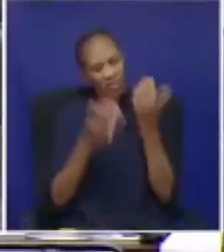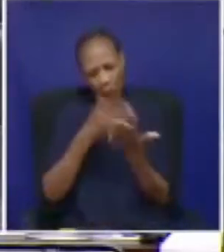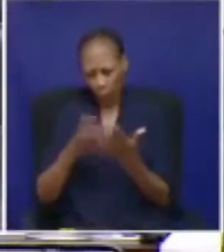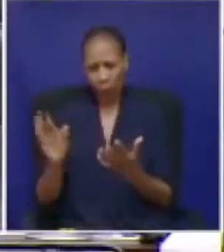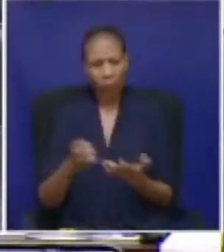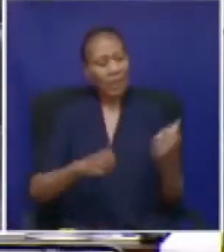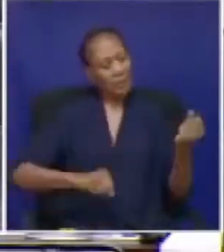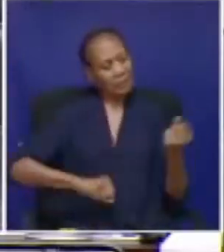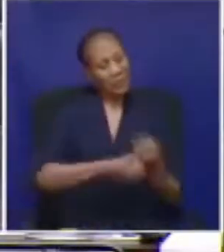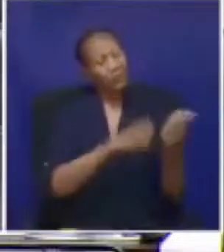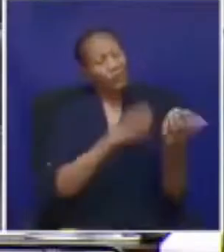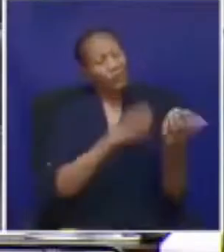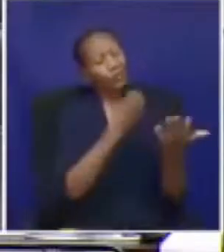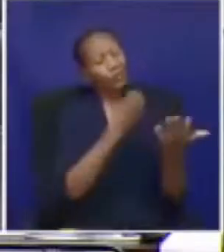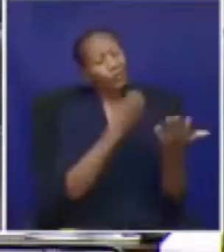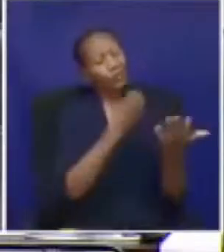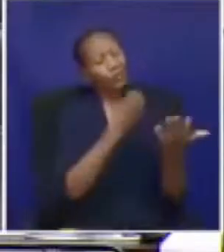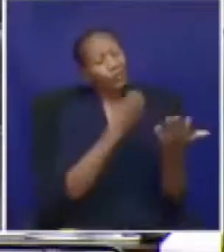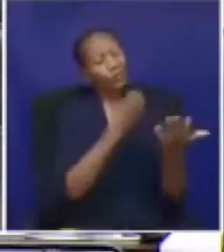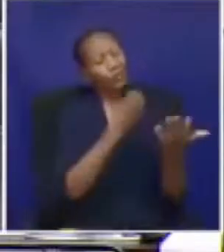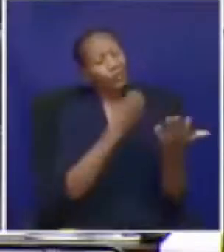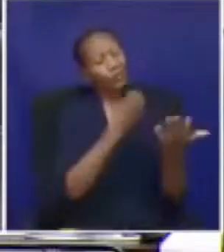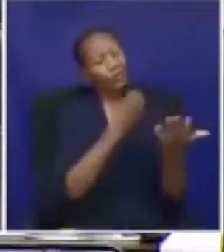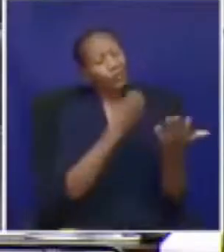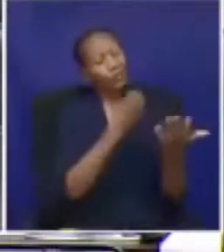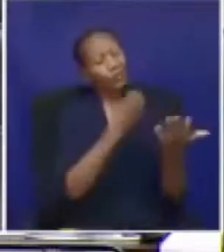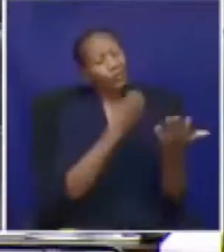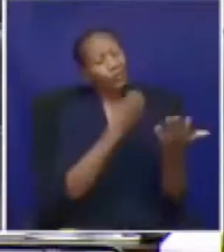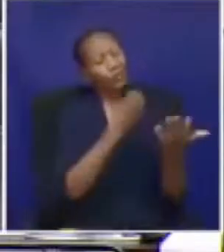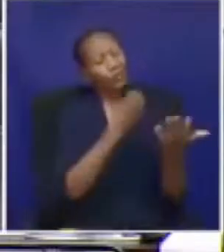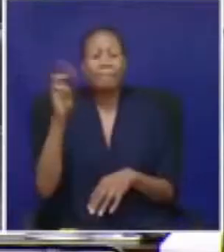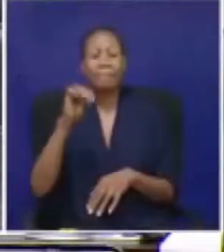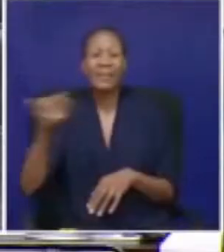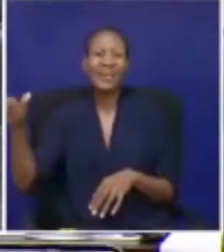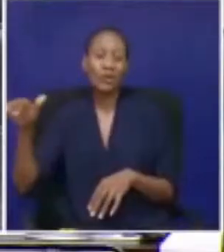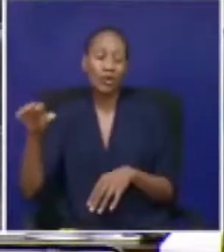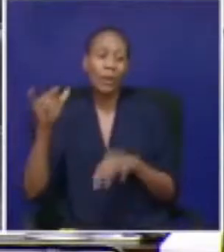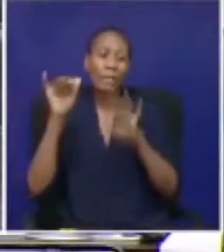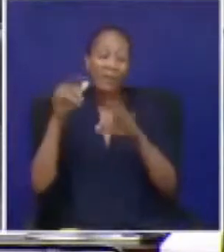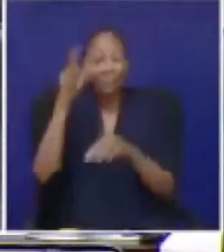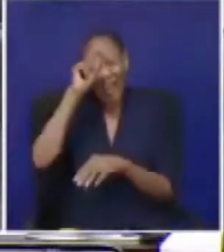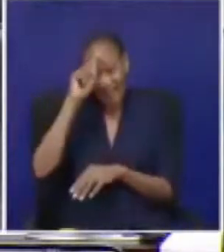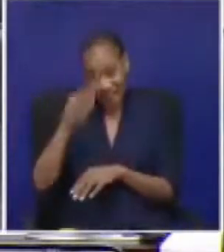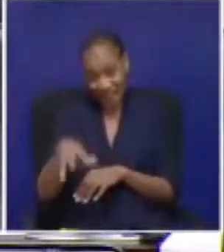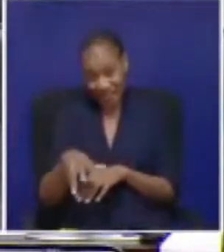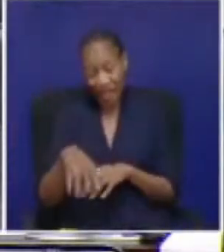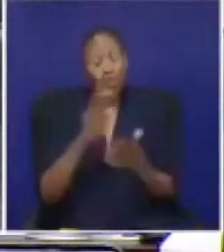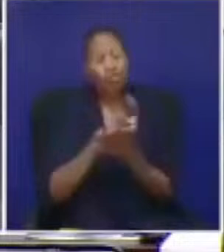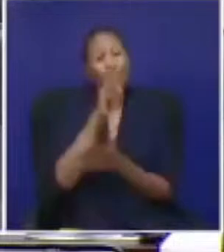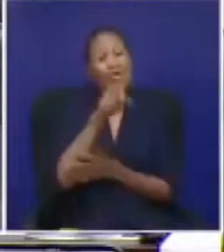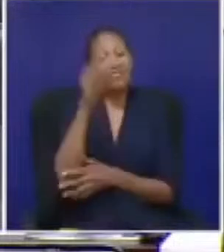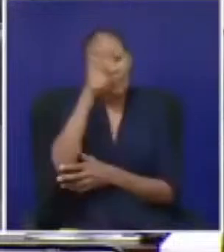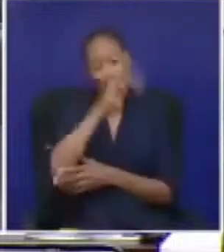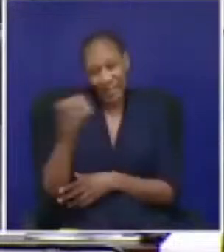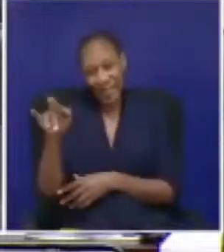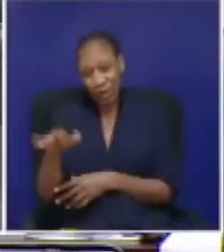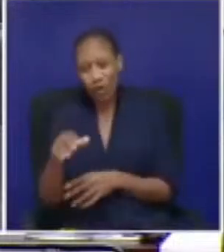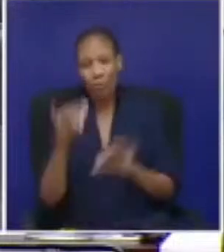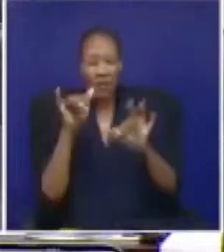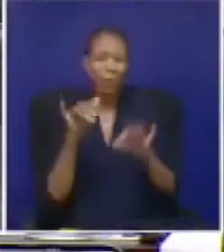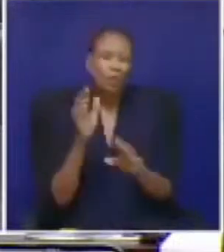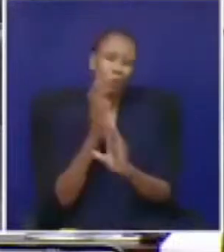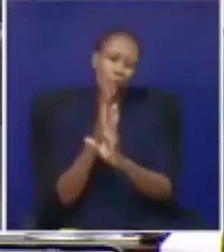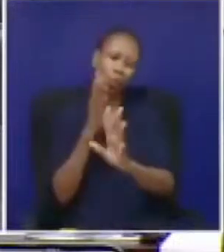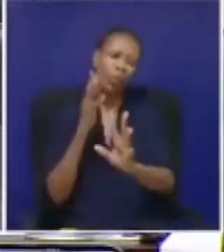the economy, and creating jobs for the 30 million poor, mainly Black South Africans, and the 12 million struggling in the queue of